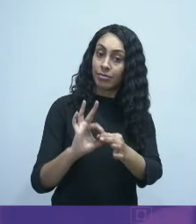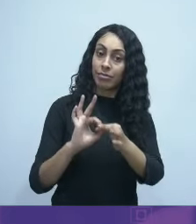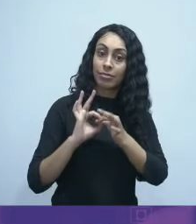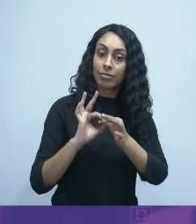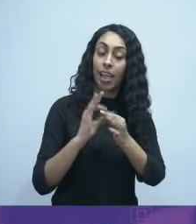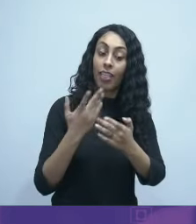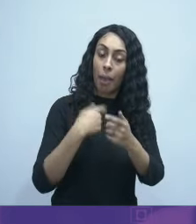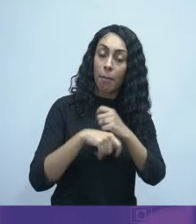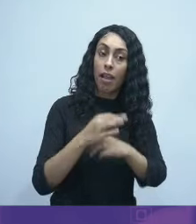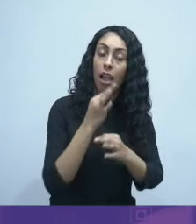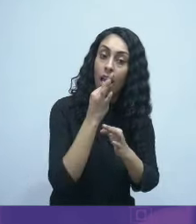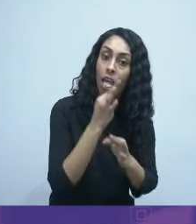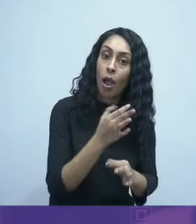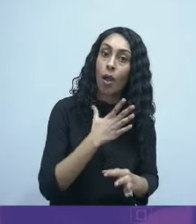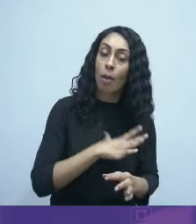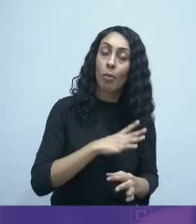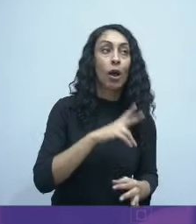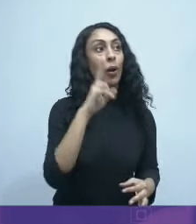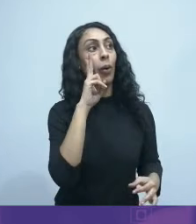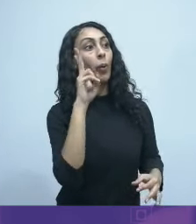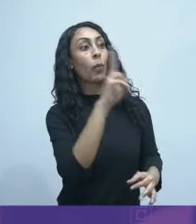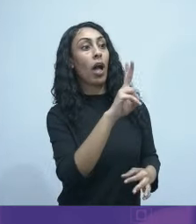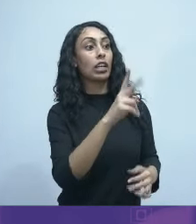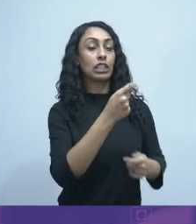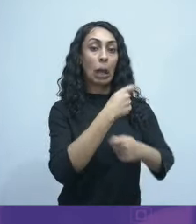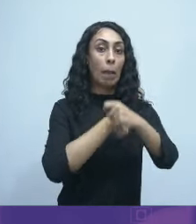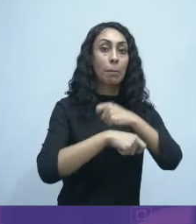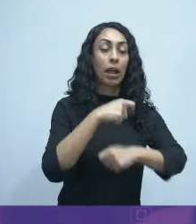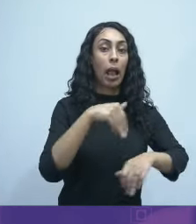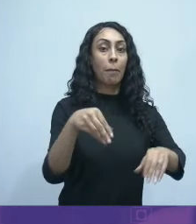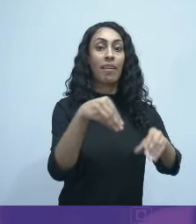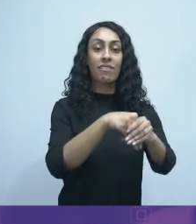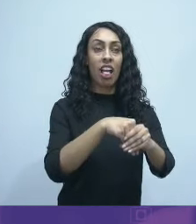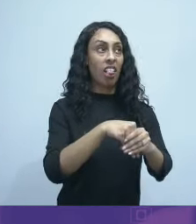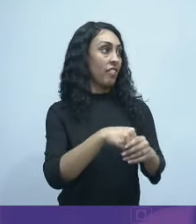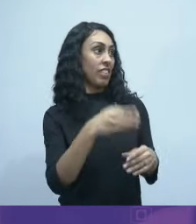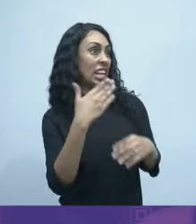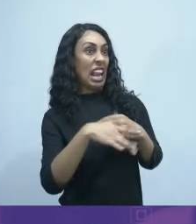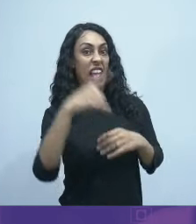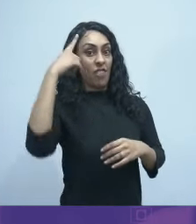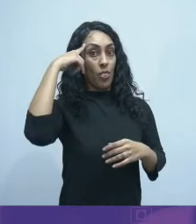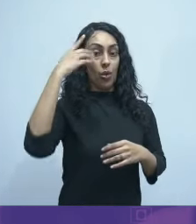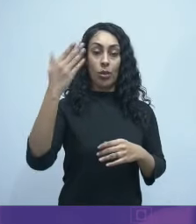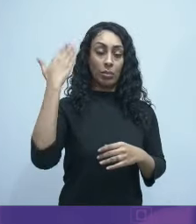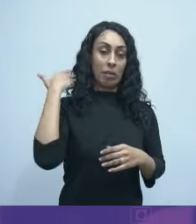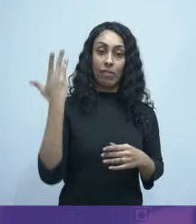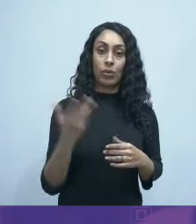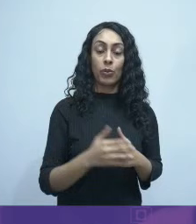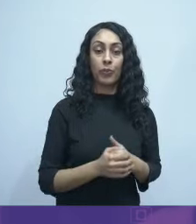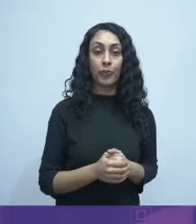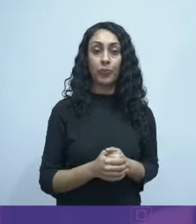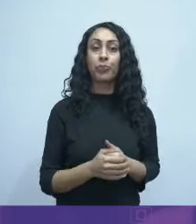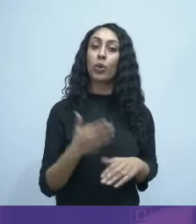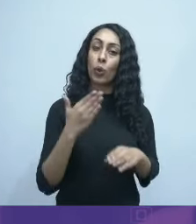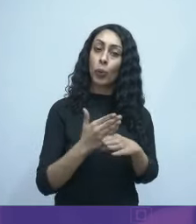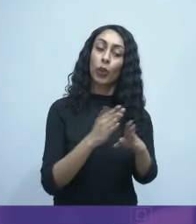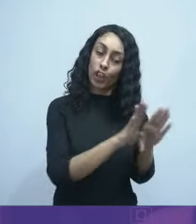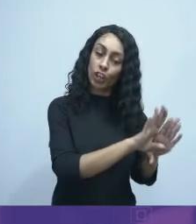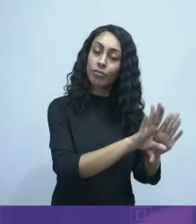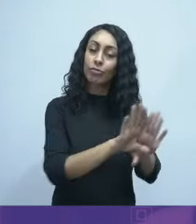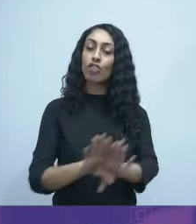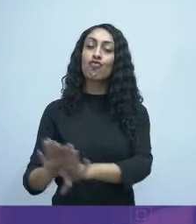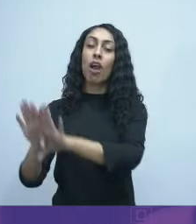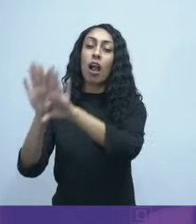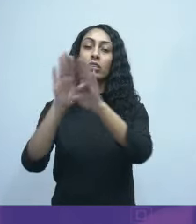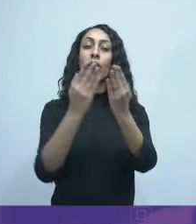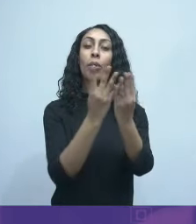desire to go and watch or become involved in things that you've never thought you would enjoy. It's about working across the board in that sense.